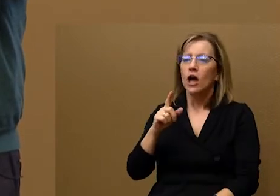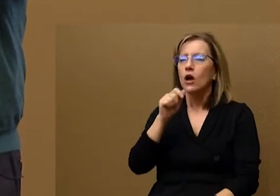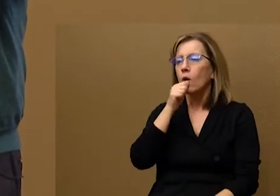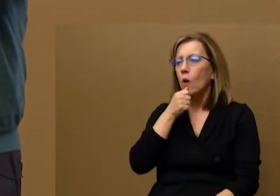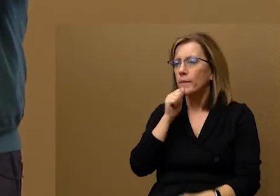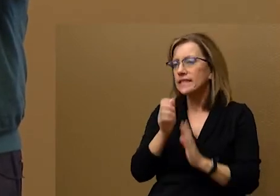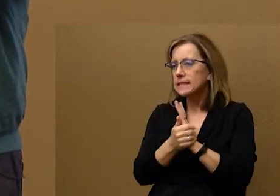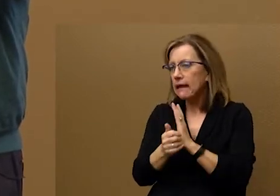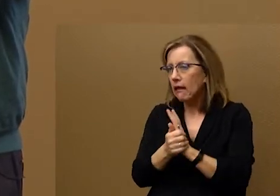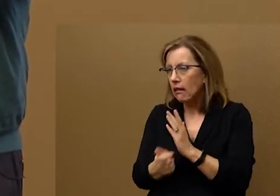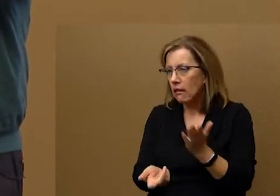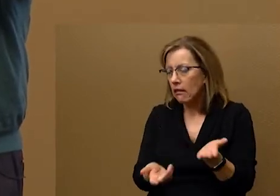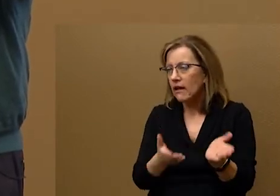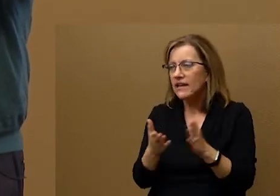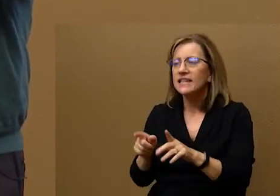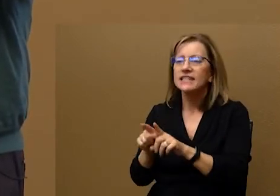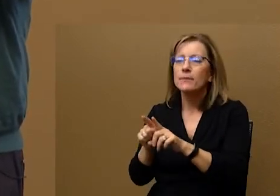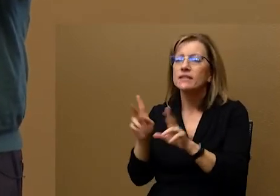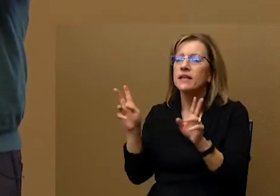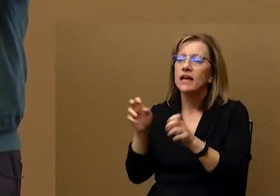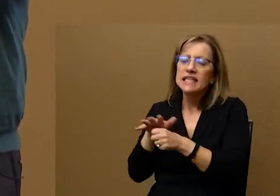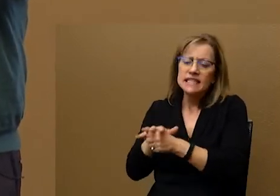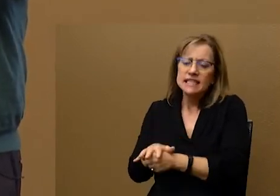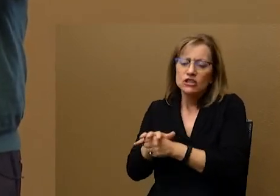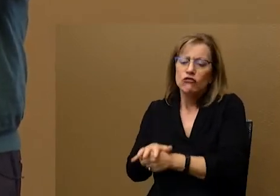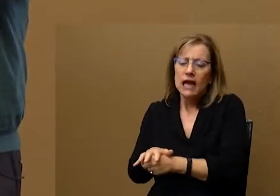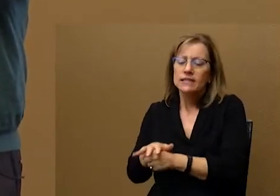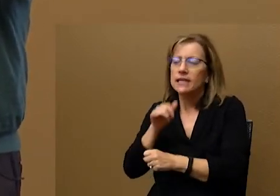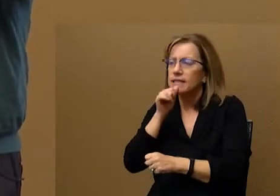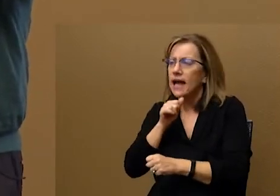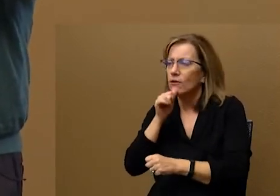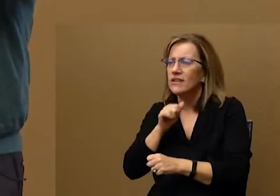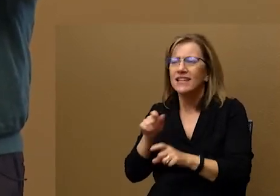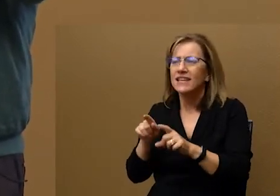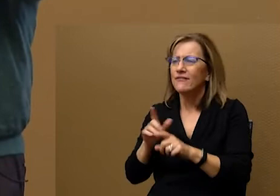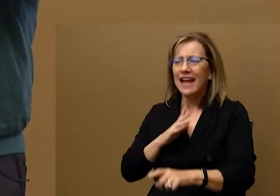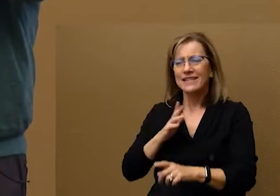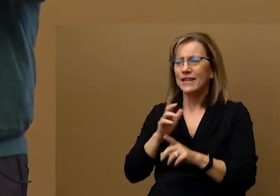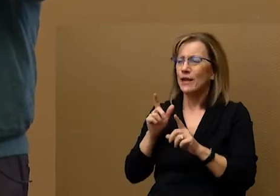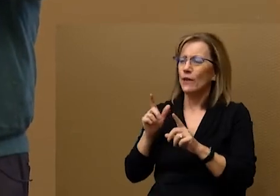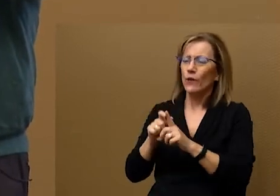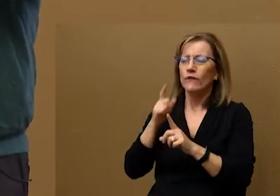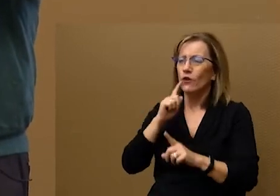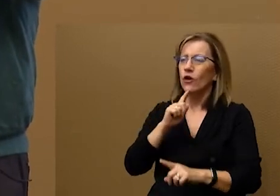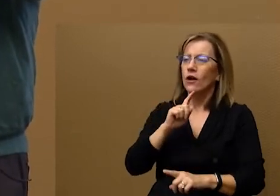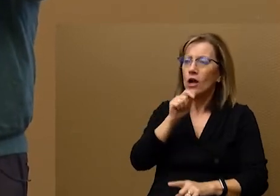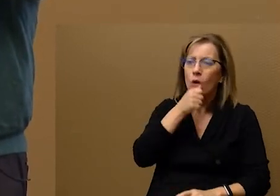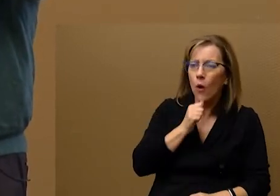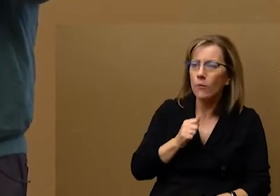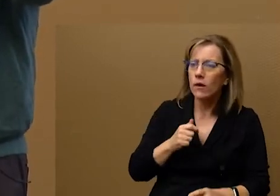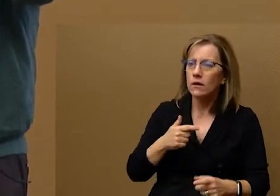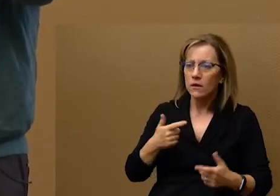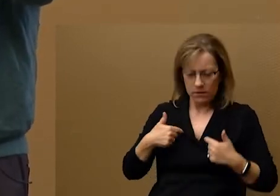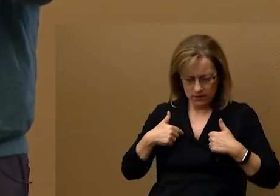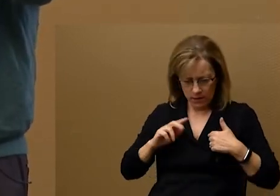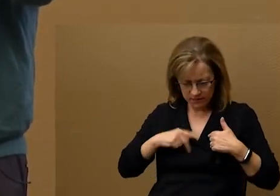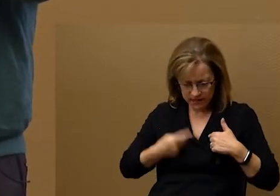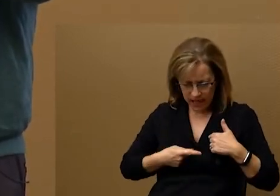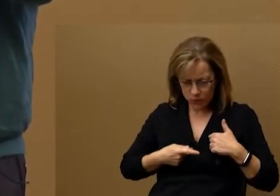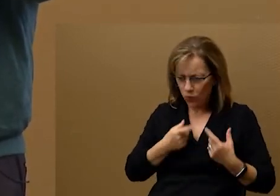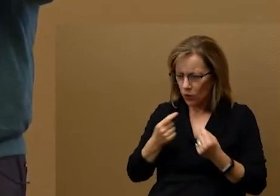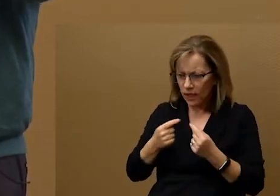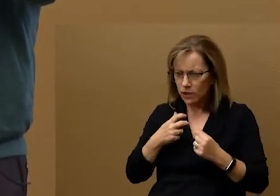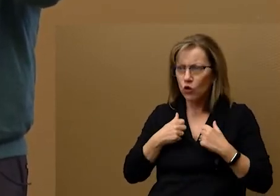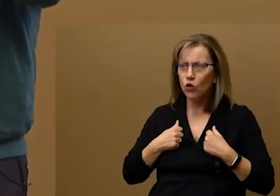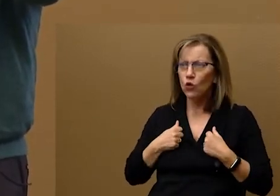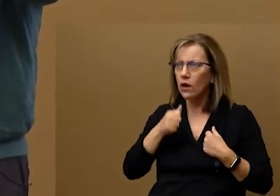coping skills. So is distress tolerance, a fancy way of saying coping. What do I do when I'm upset? How do I